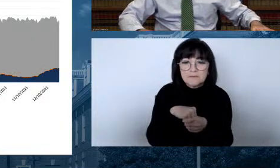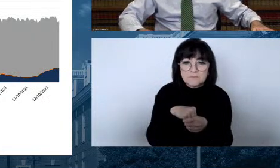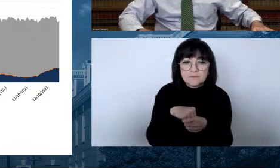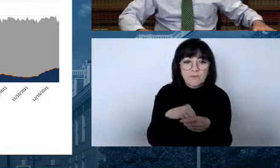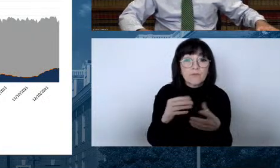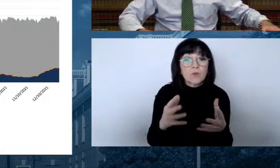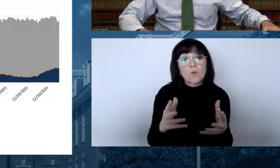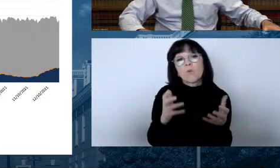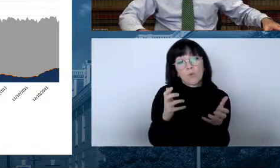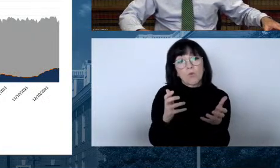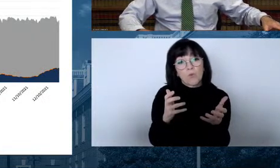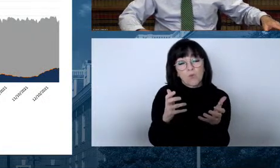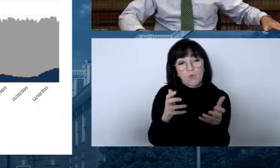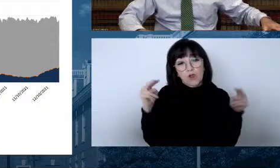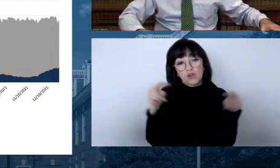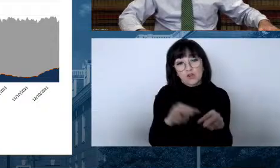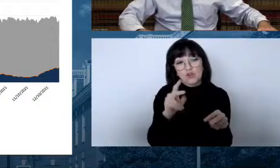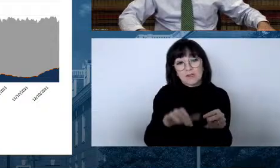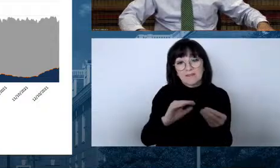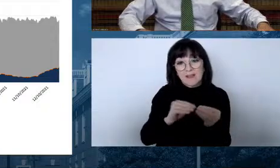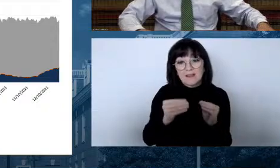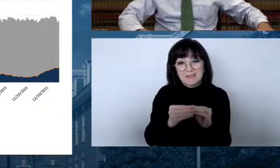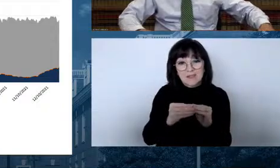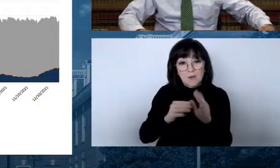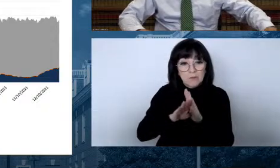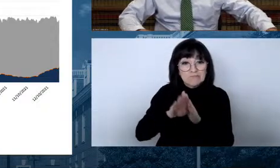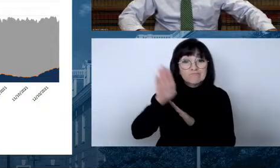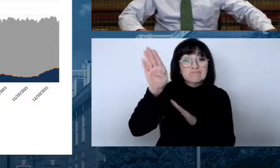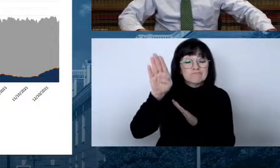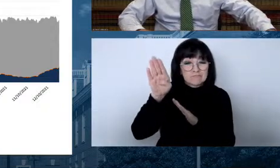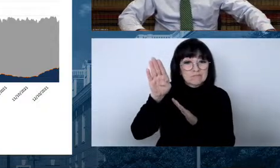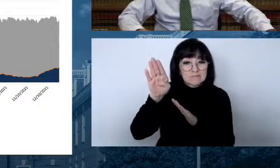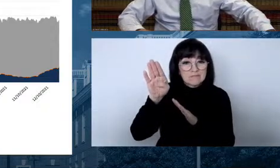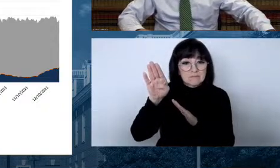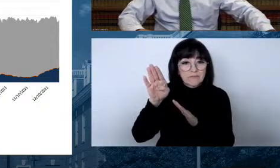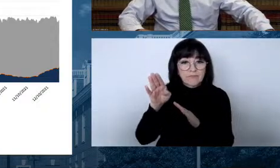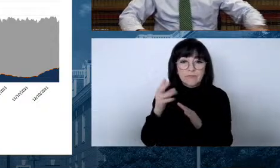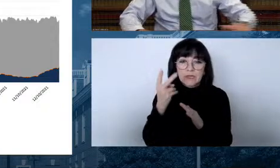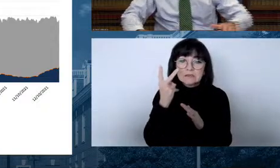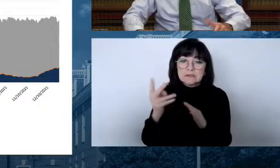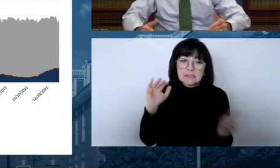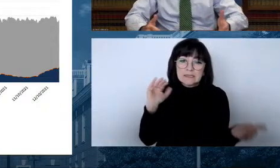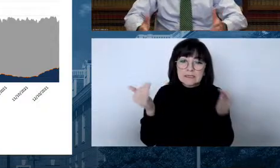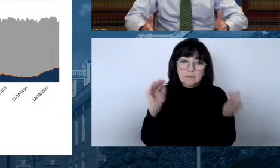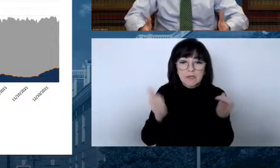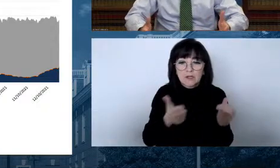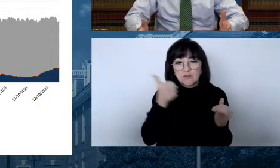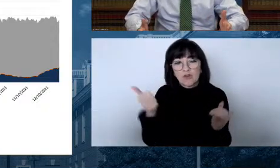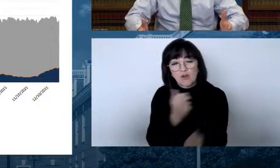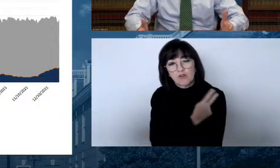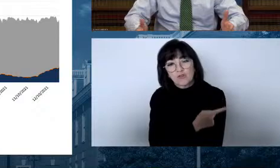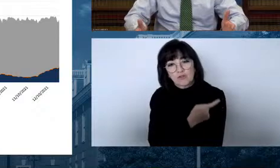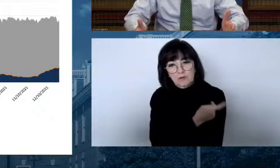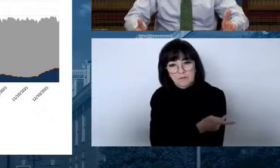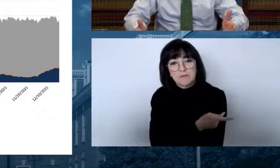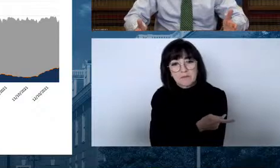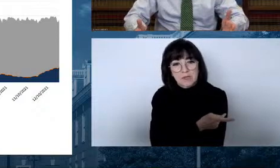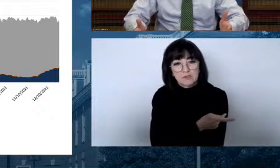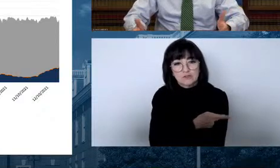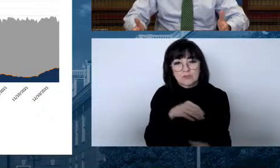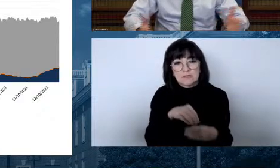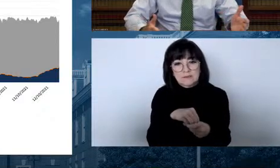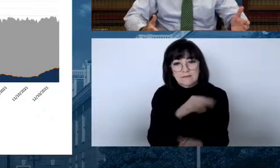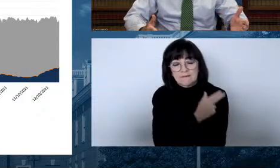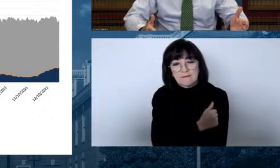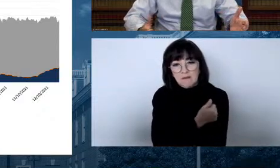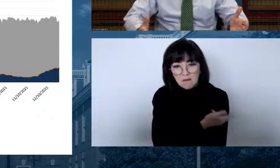that surge in hospitalizations in the context of other patients that are being hospitalized. And here's where you can see the problem.